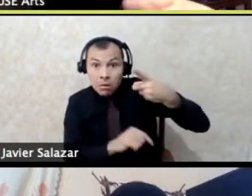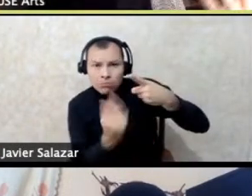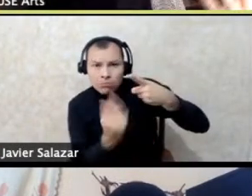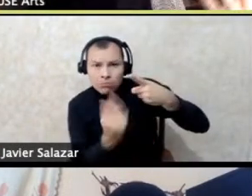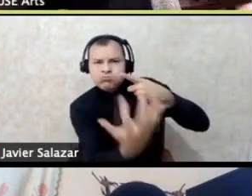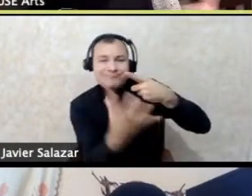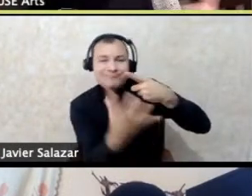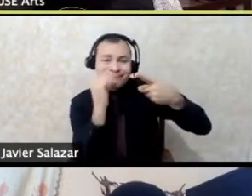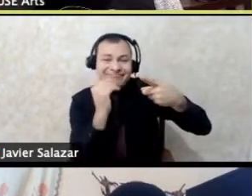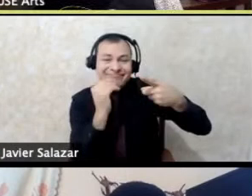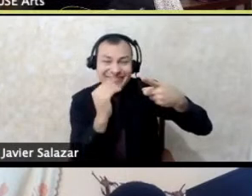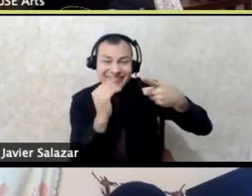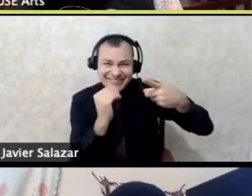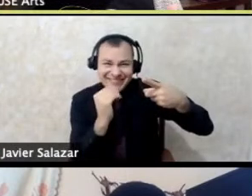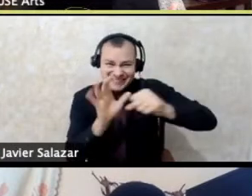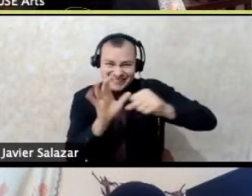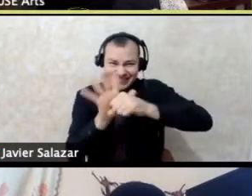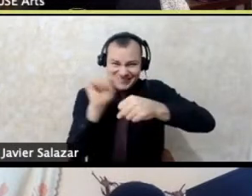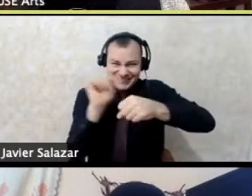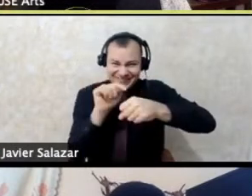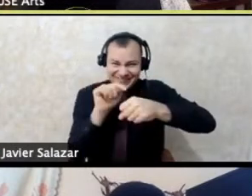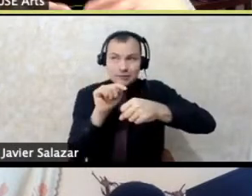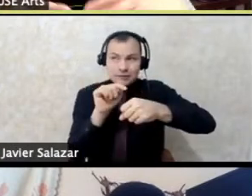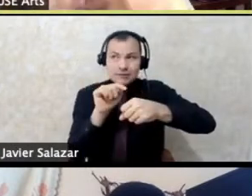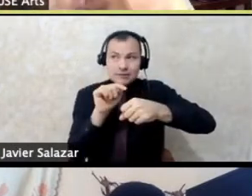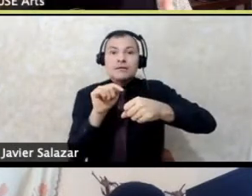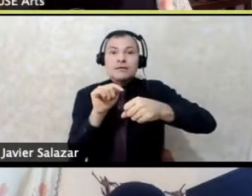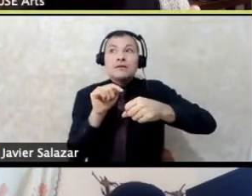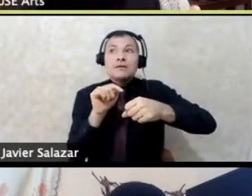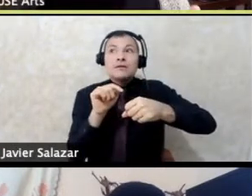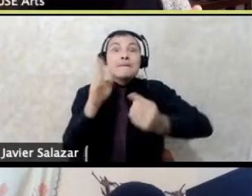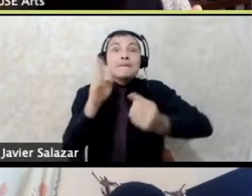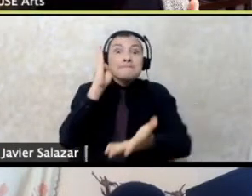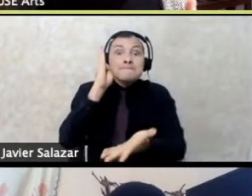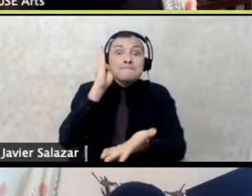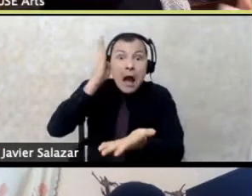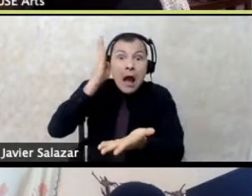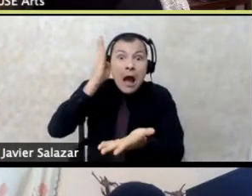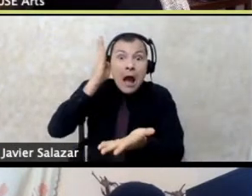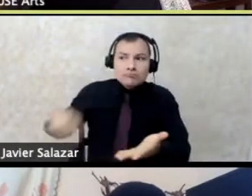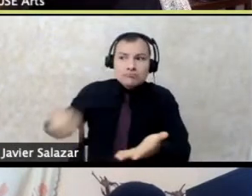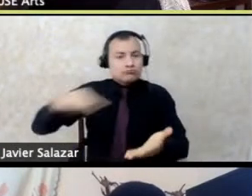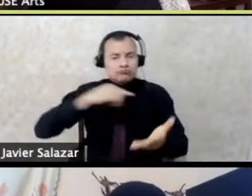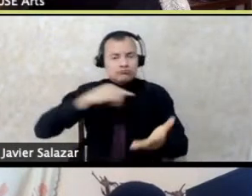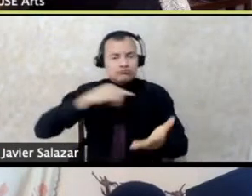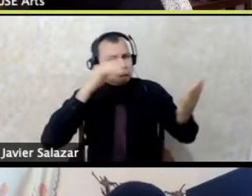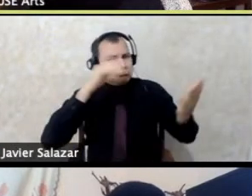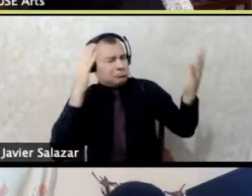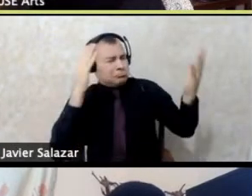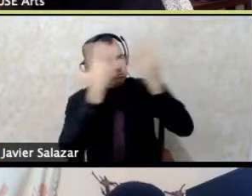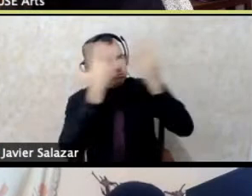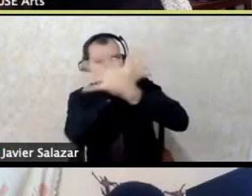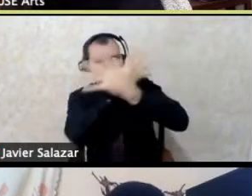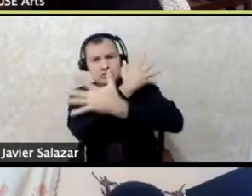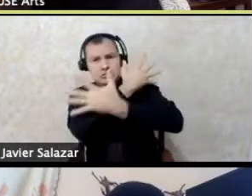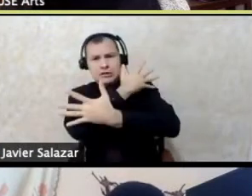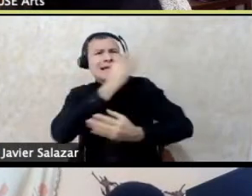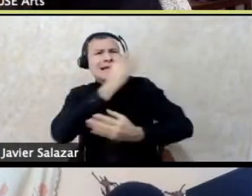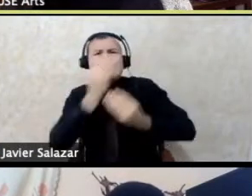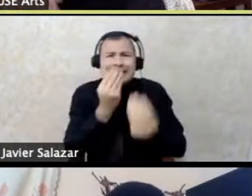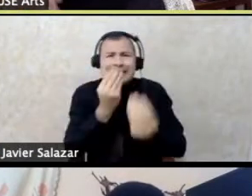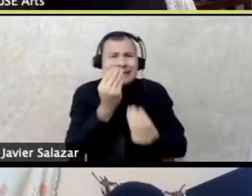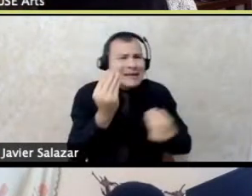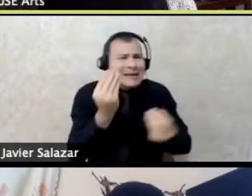suficiente información, pero segundo porque lo que había nos dejaba casi que saber que este era el final del teatro como lo habíamos